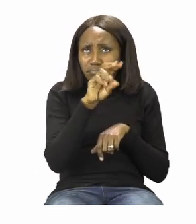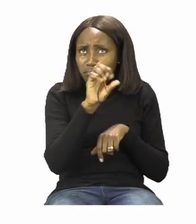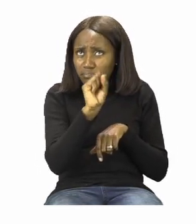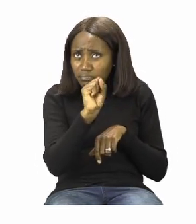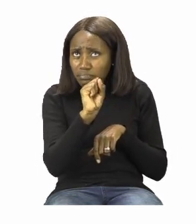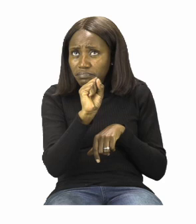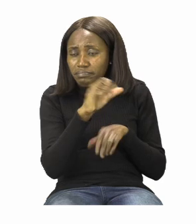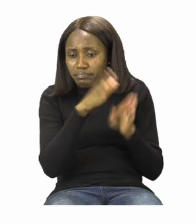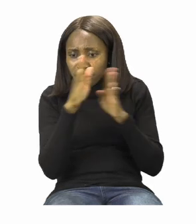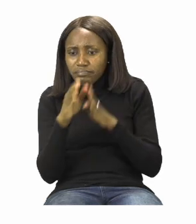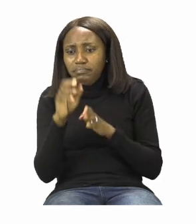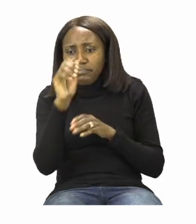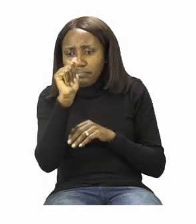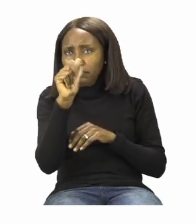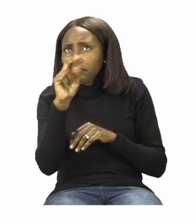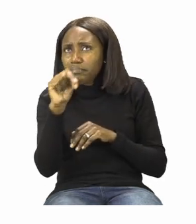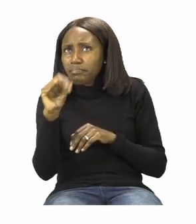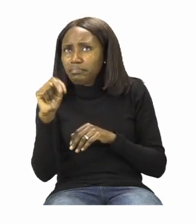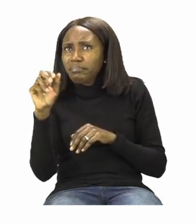Anna.